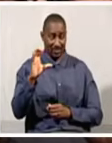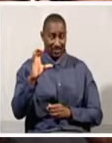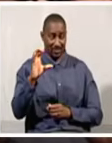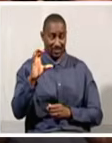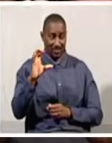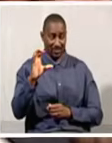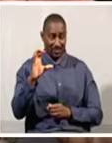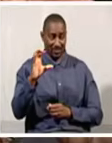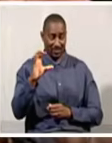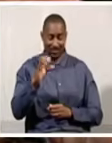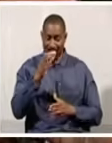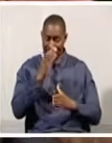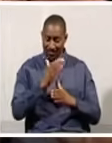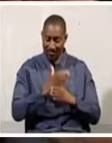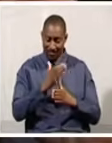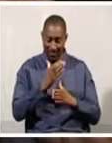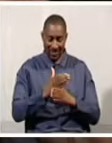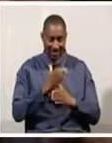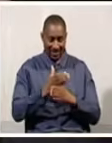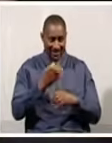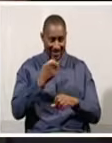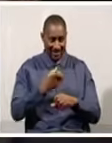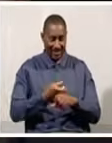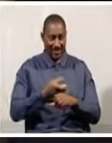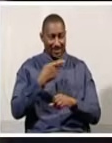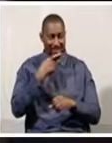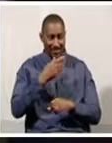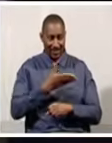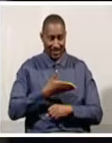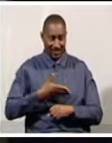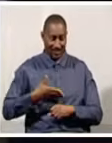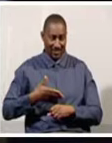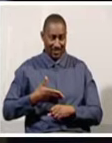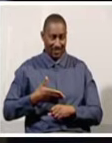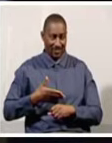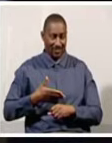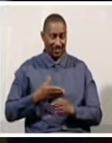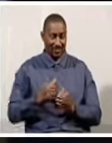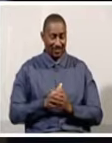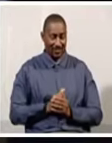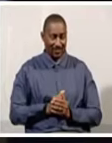the hard-working women and men that we work with here. I mean,